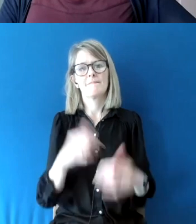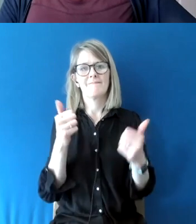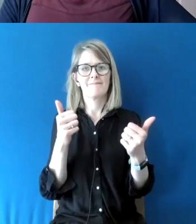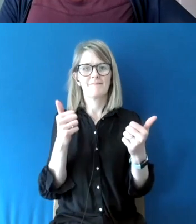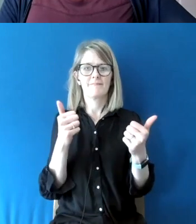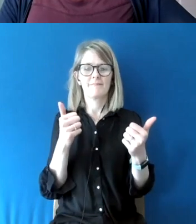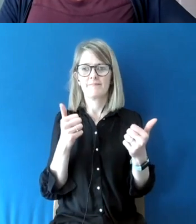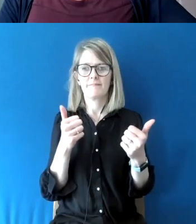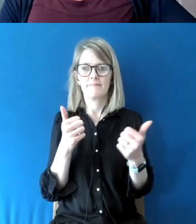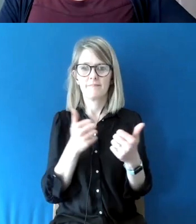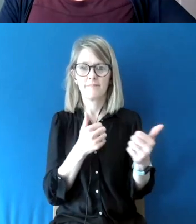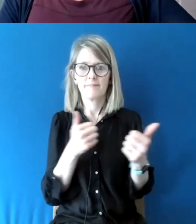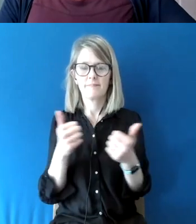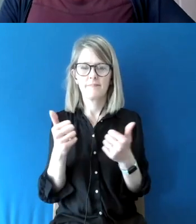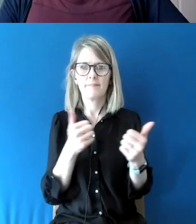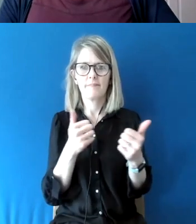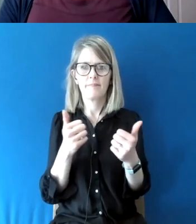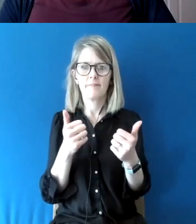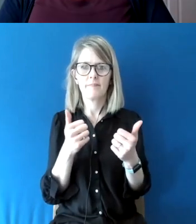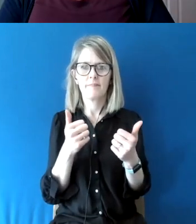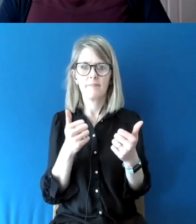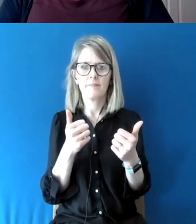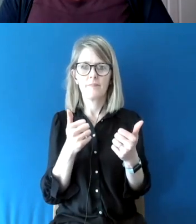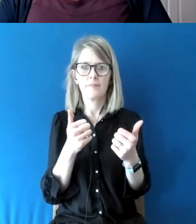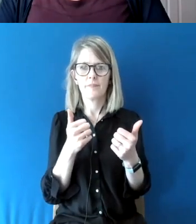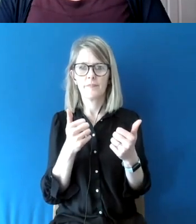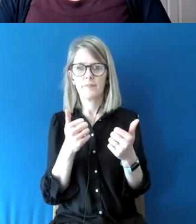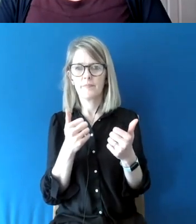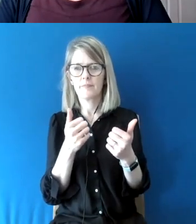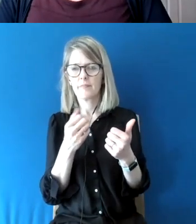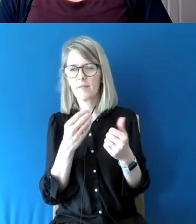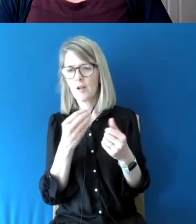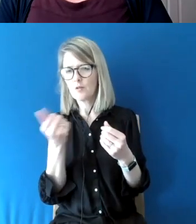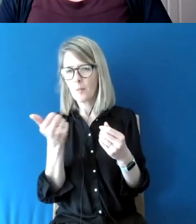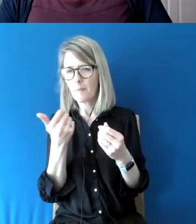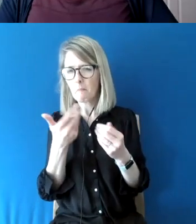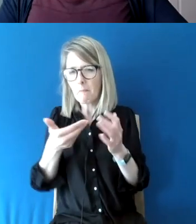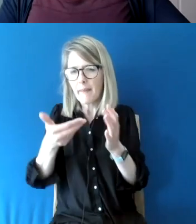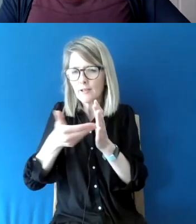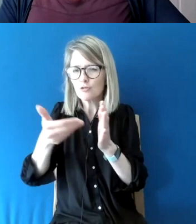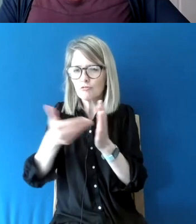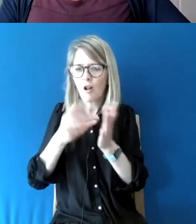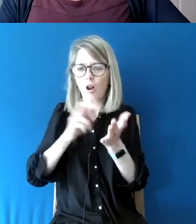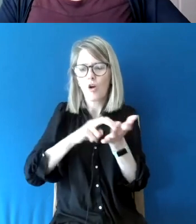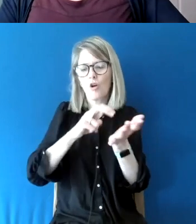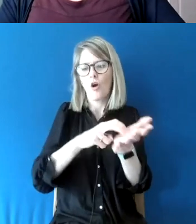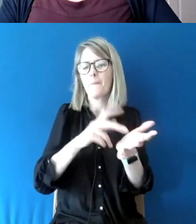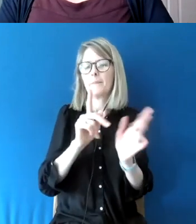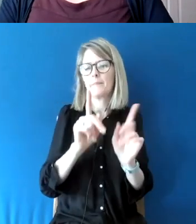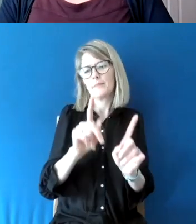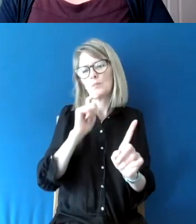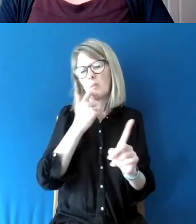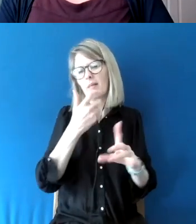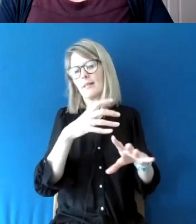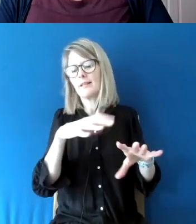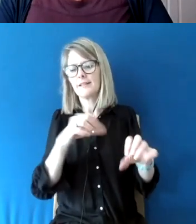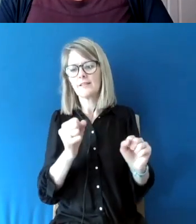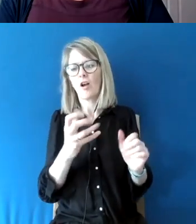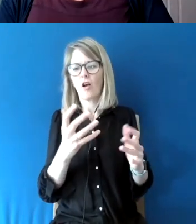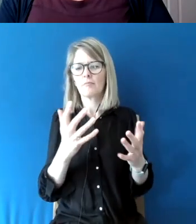we have people just trickling in slowly, but I think we're going to make a start so that we have plenty of